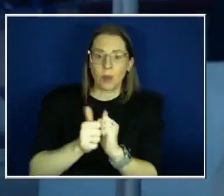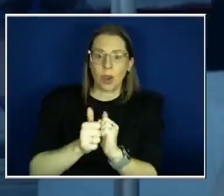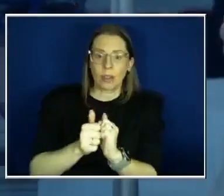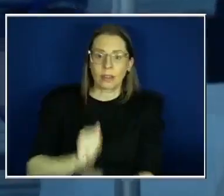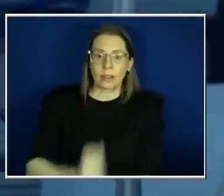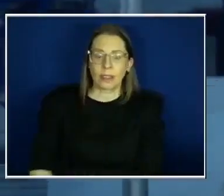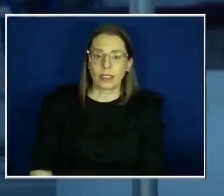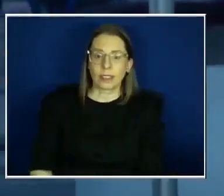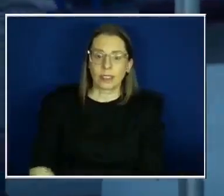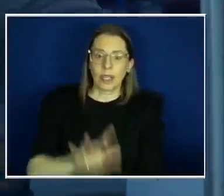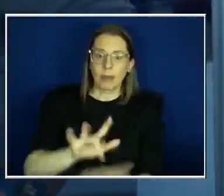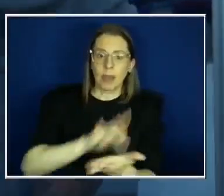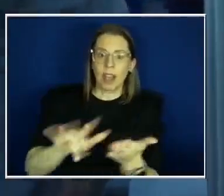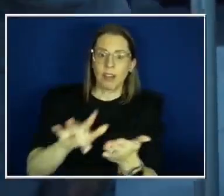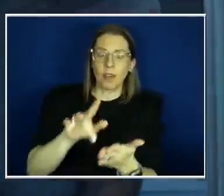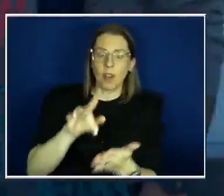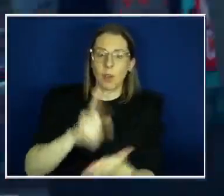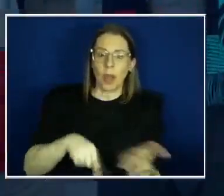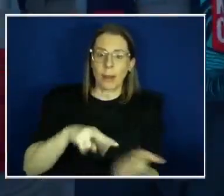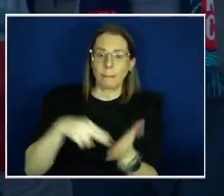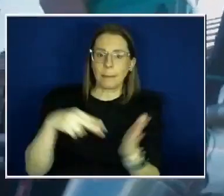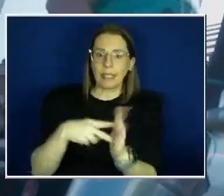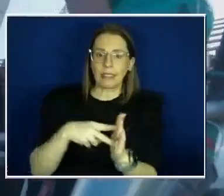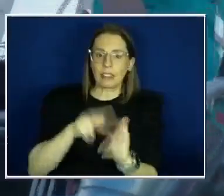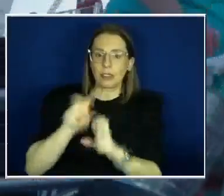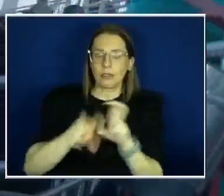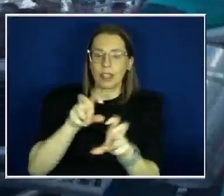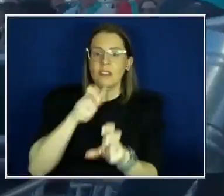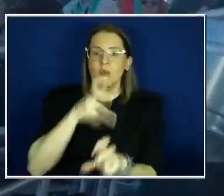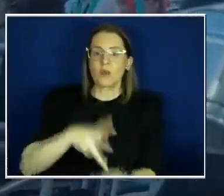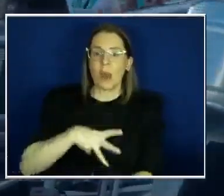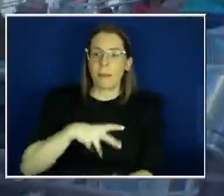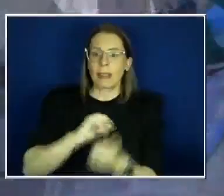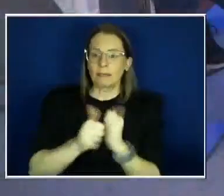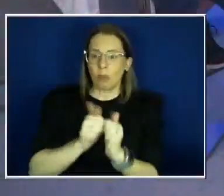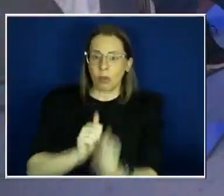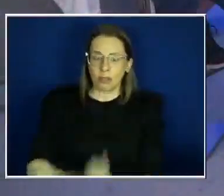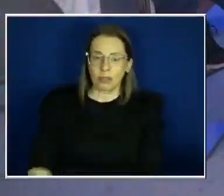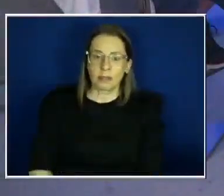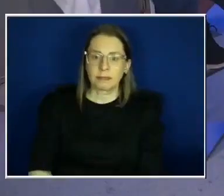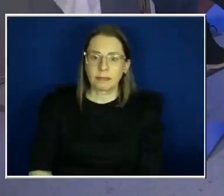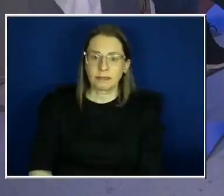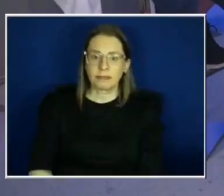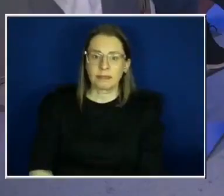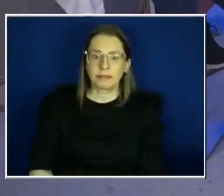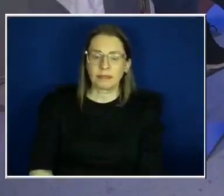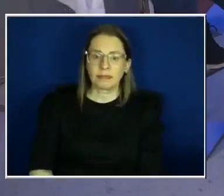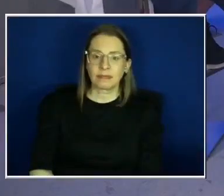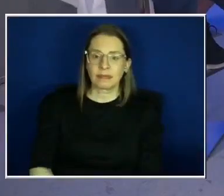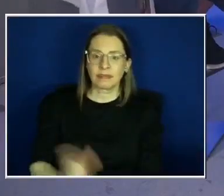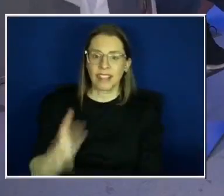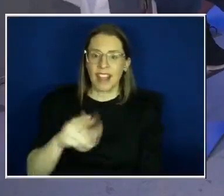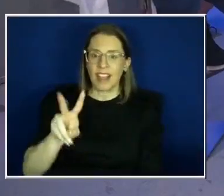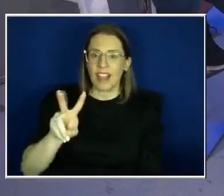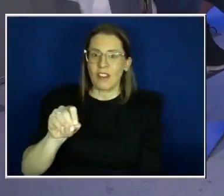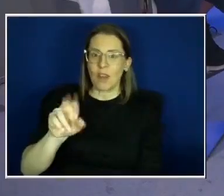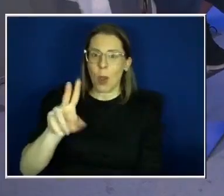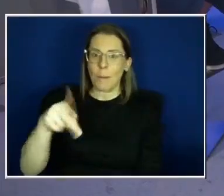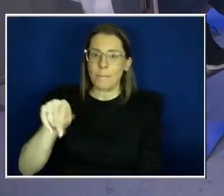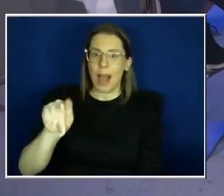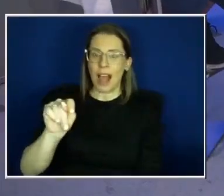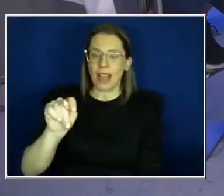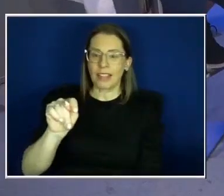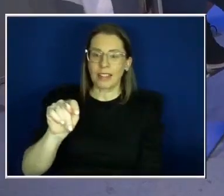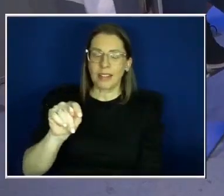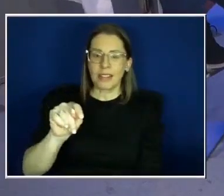means to invest in women's sports. For sure. Okay, so we have Dr. Lisa Vopat sitting next to me, and we got to bring in the other Vopat, her brother-in-law. We got to keep him straight. We